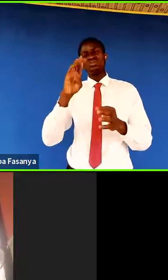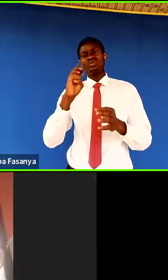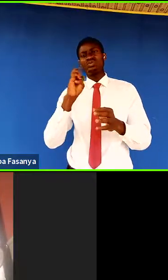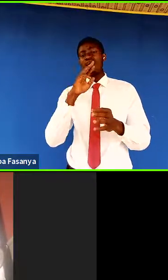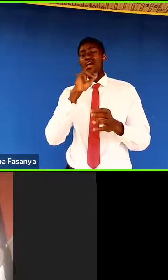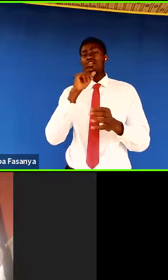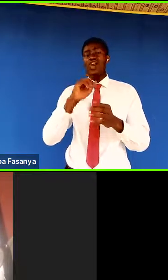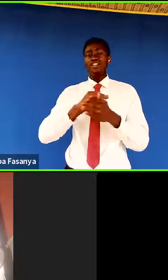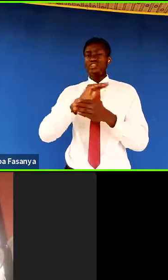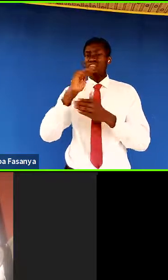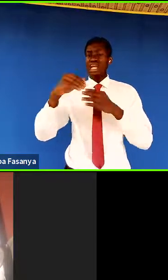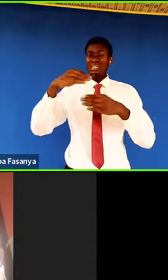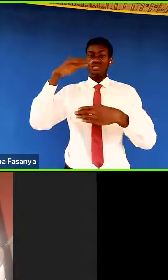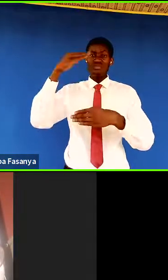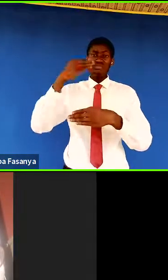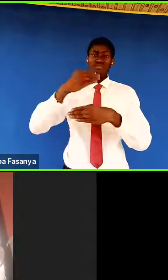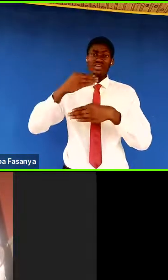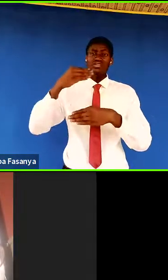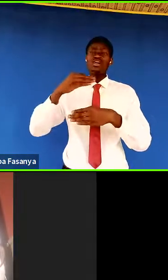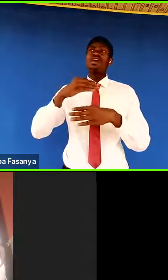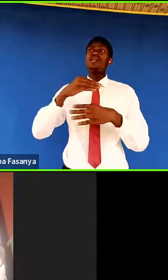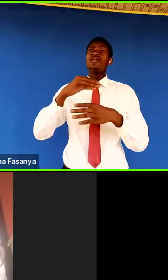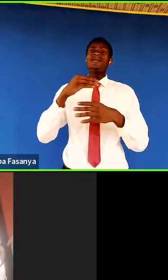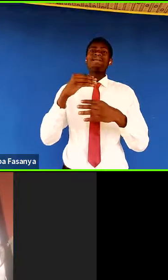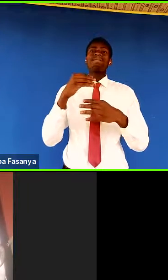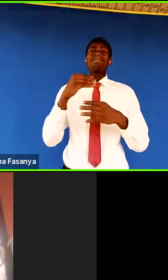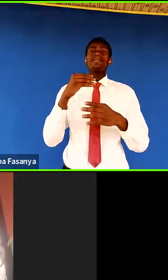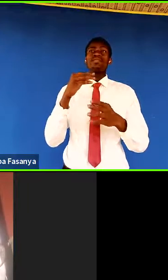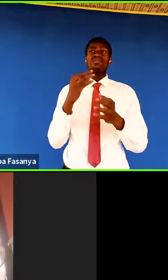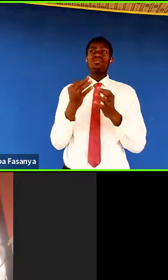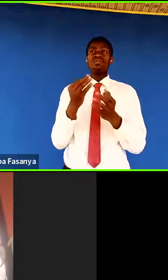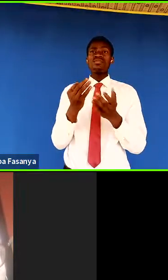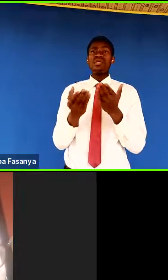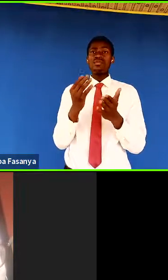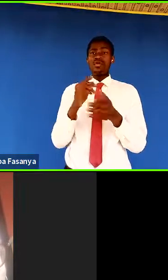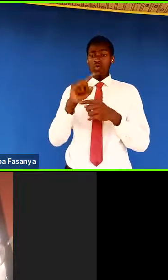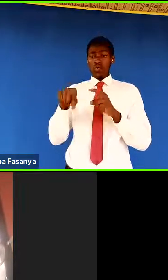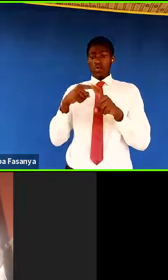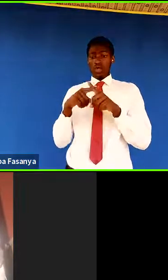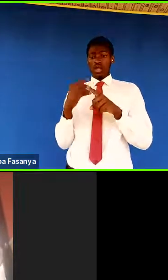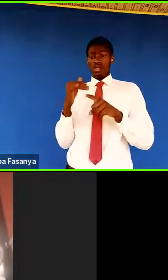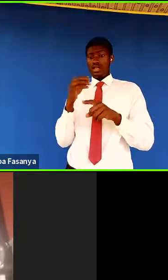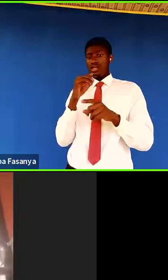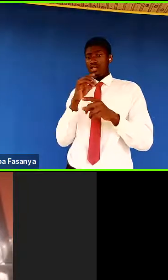time the person was told the tubes were blocked, the person can still get pregnant.